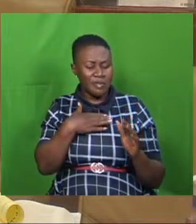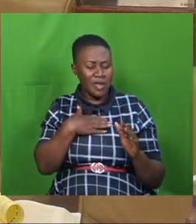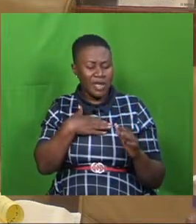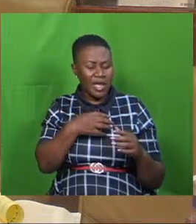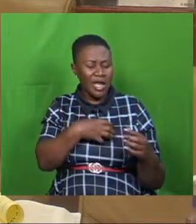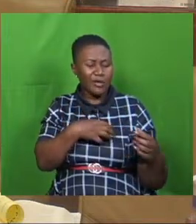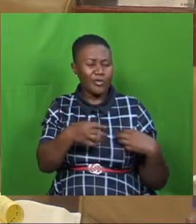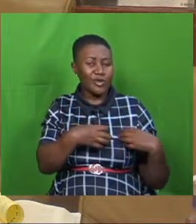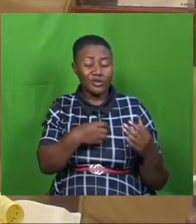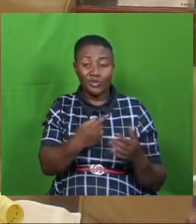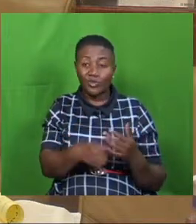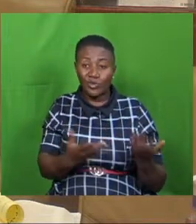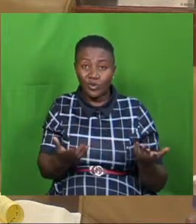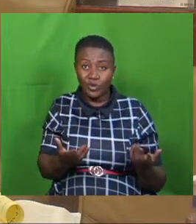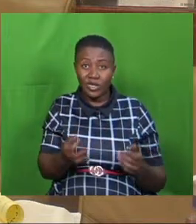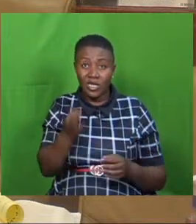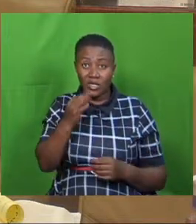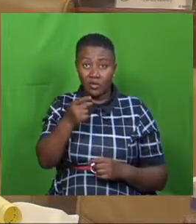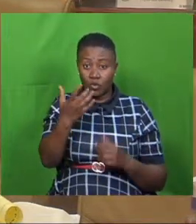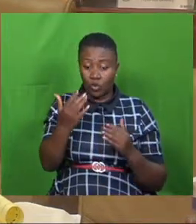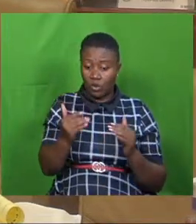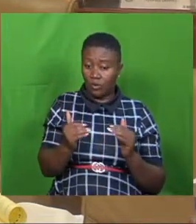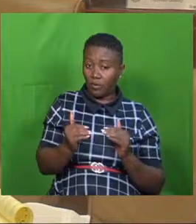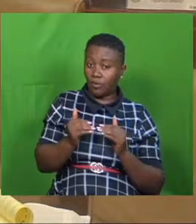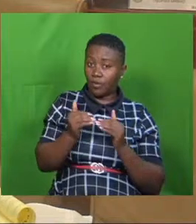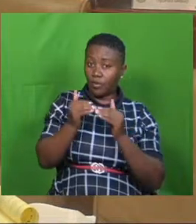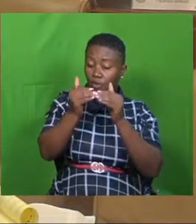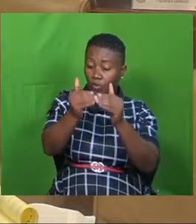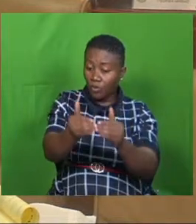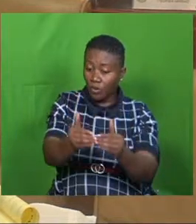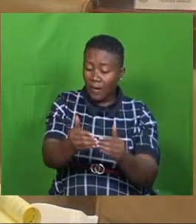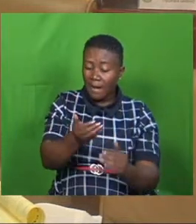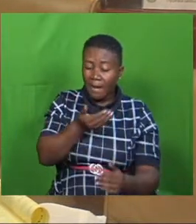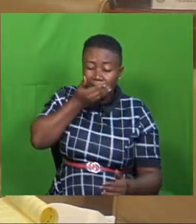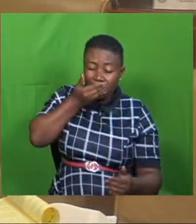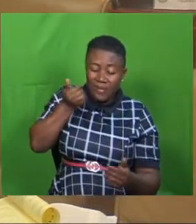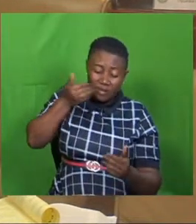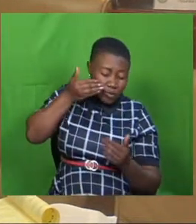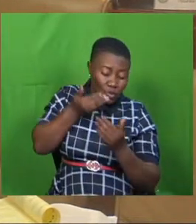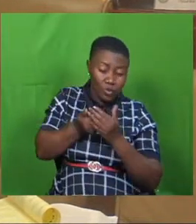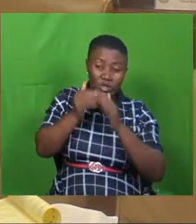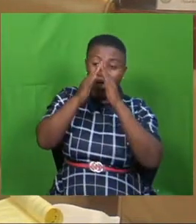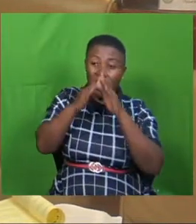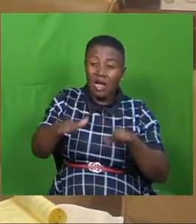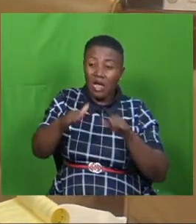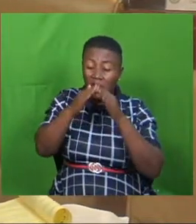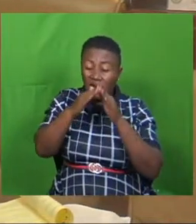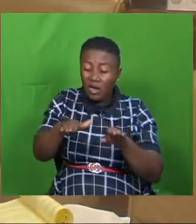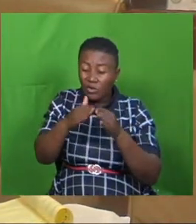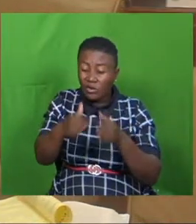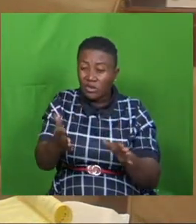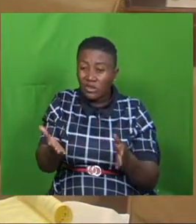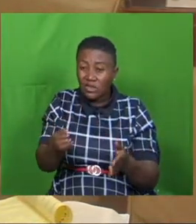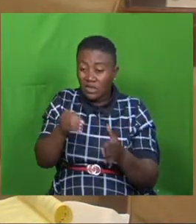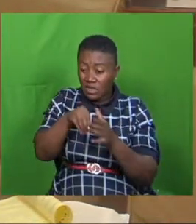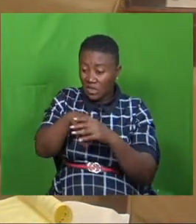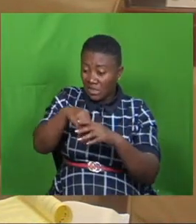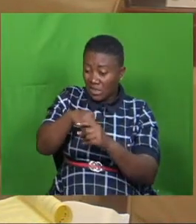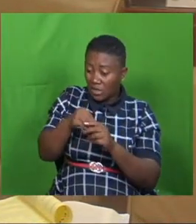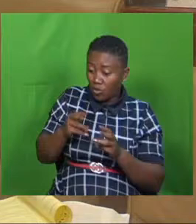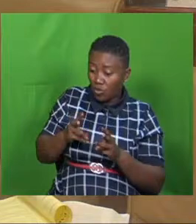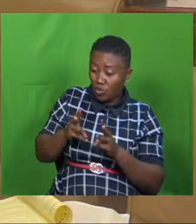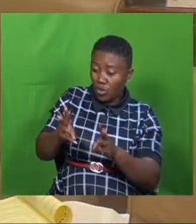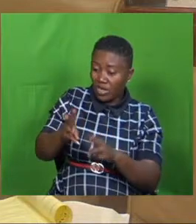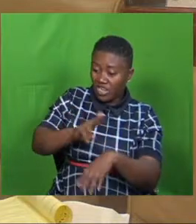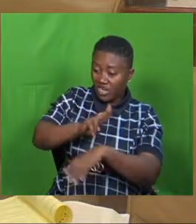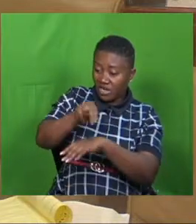that if we want to push affordable housing to the dimension that the nation will benefit